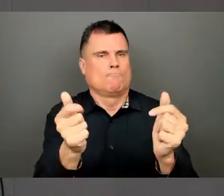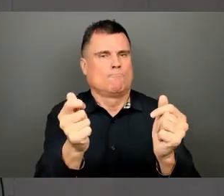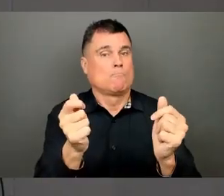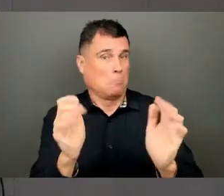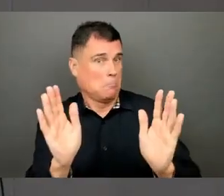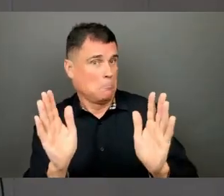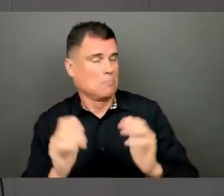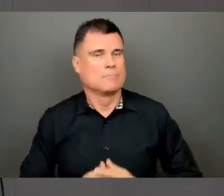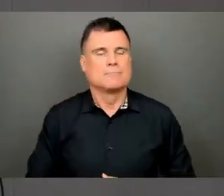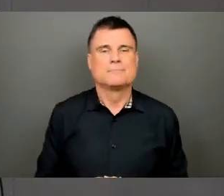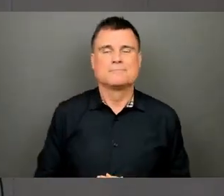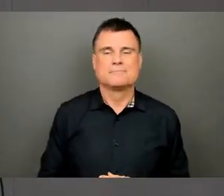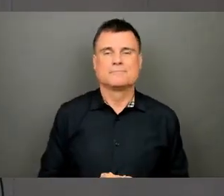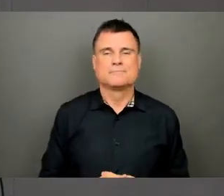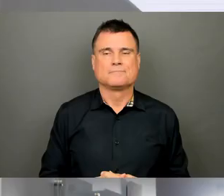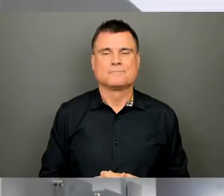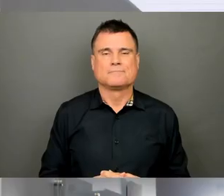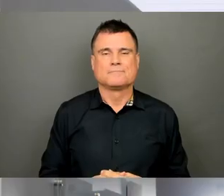7, 8.